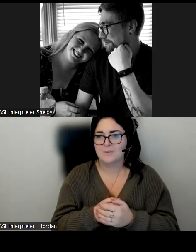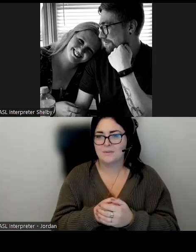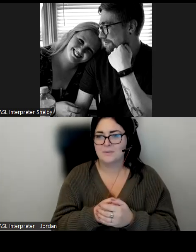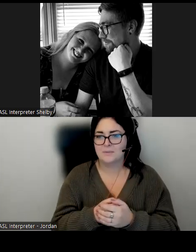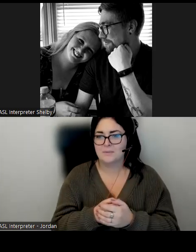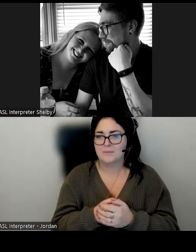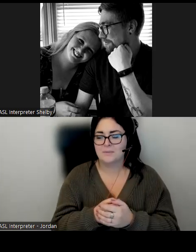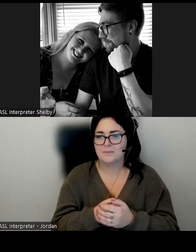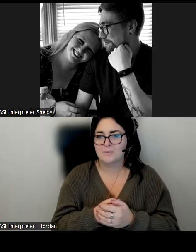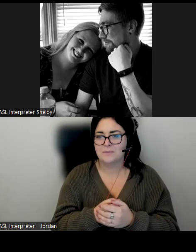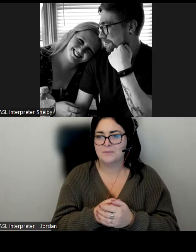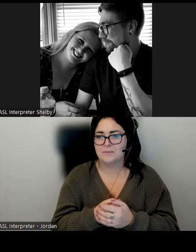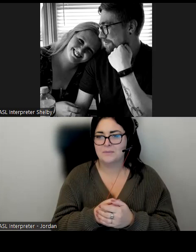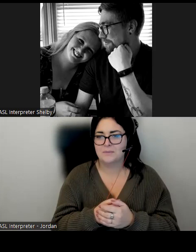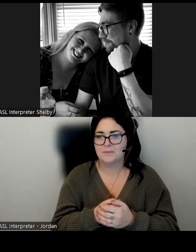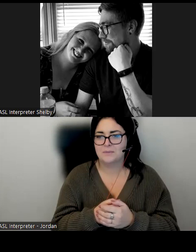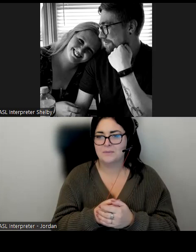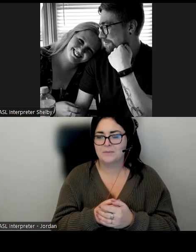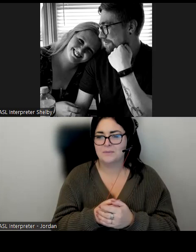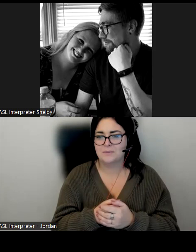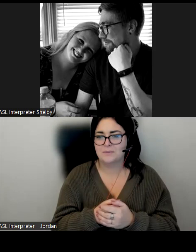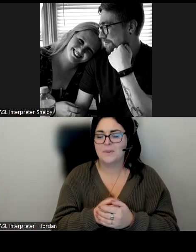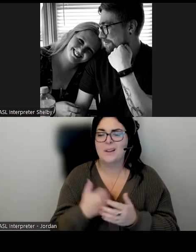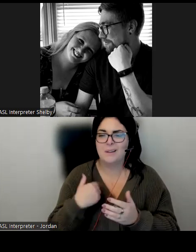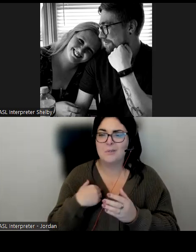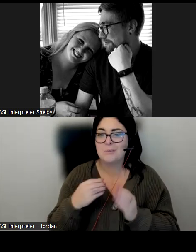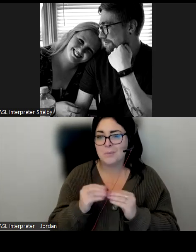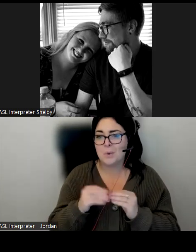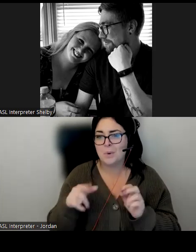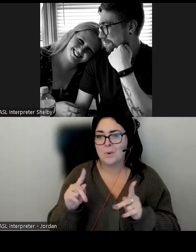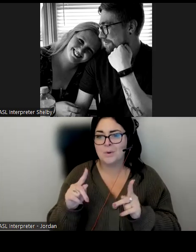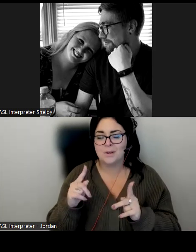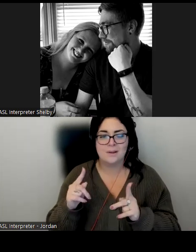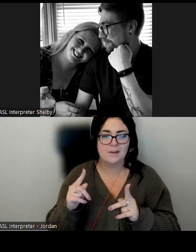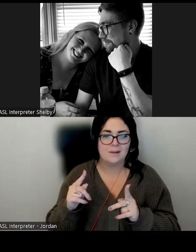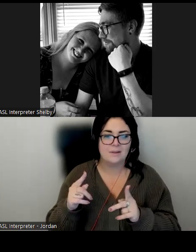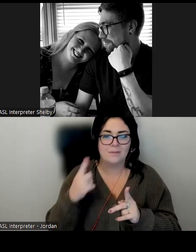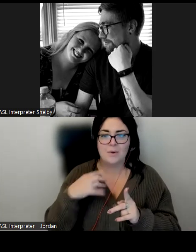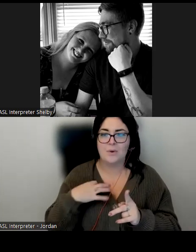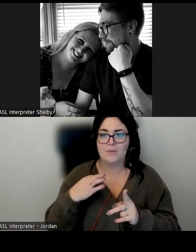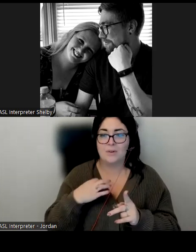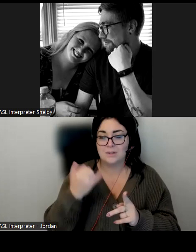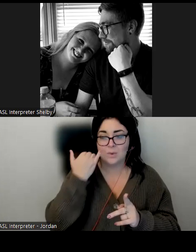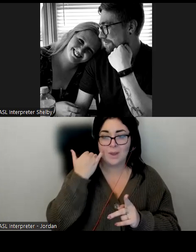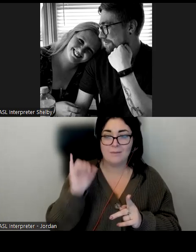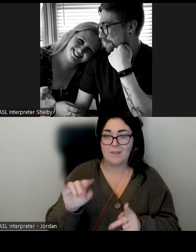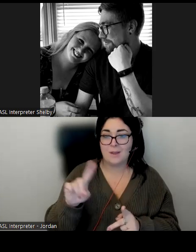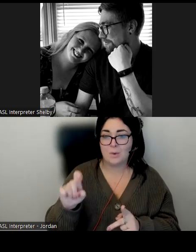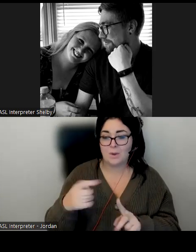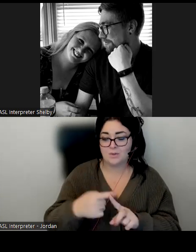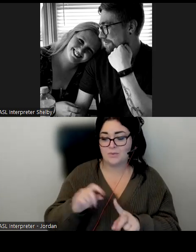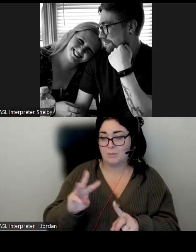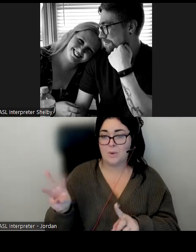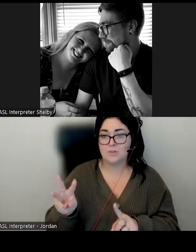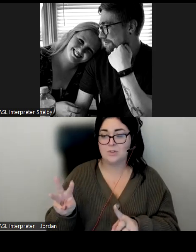to expand volunteer opportunities. So if the question is someone from Western, you can definitely connect with me and we